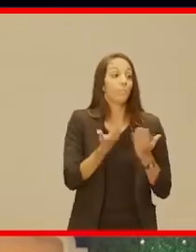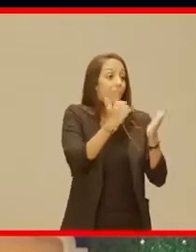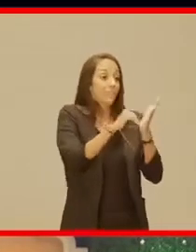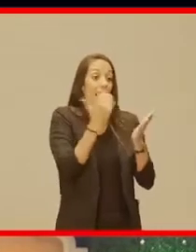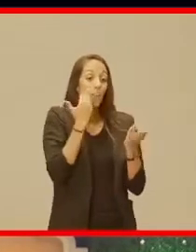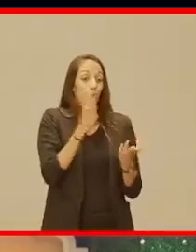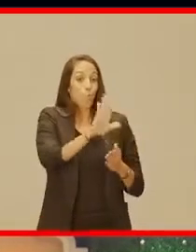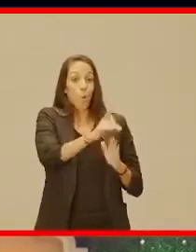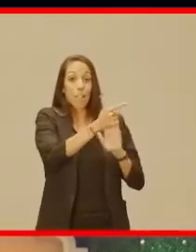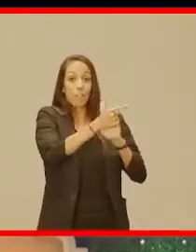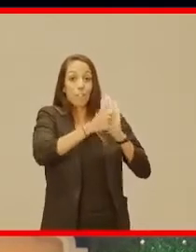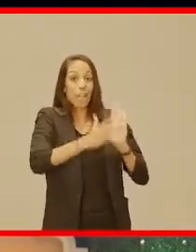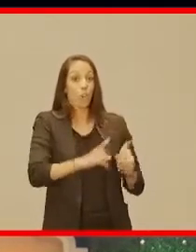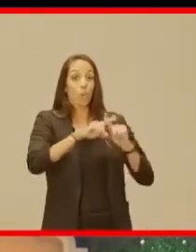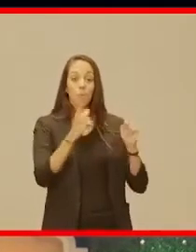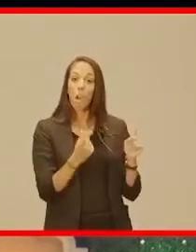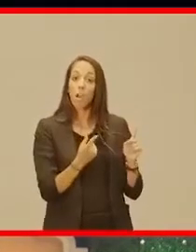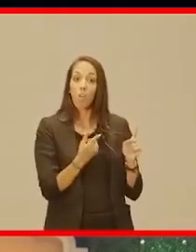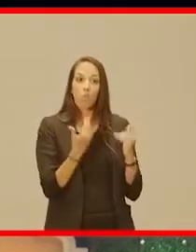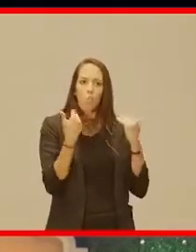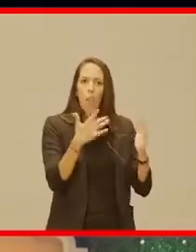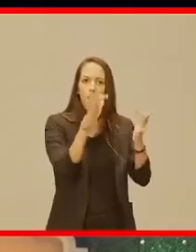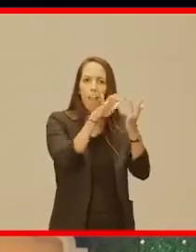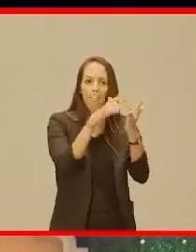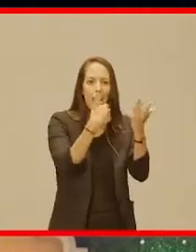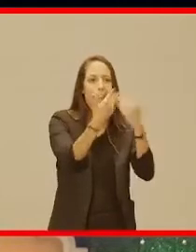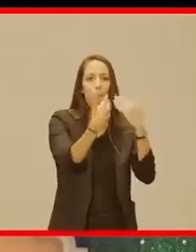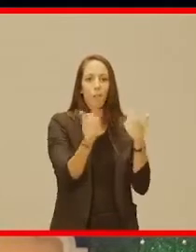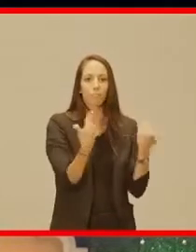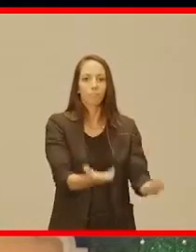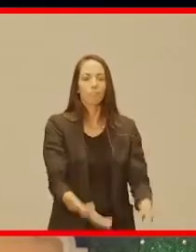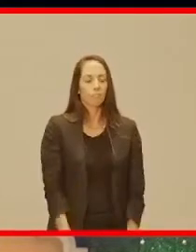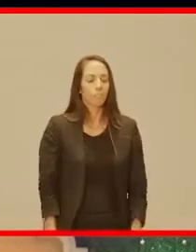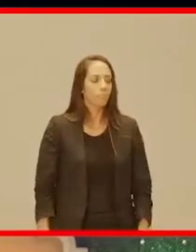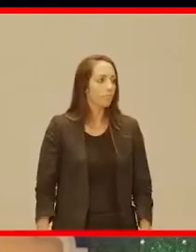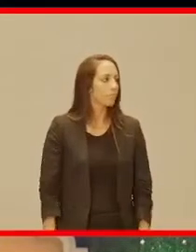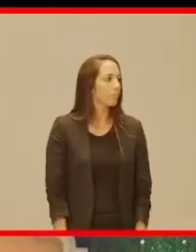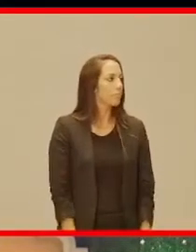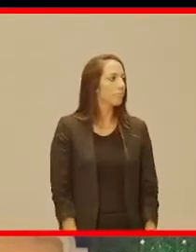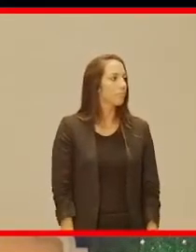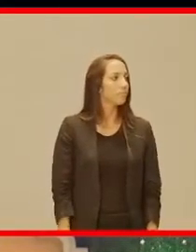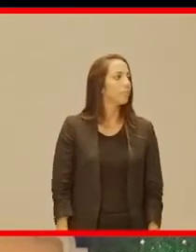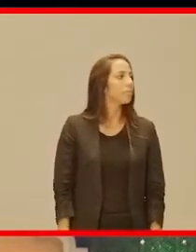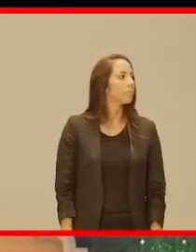That's right. No, but that's a good question. Yeah. We had one over here. Yeah, sorry. Go ahead. Oh, no worries.